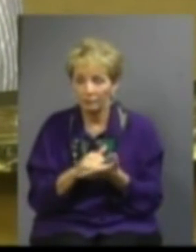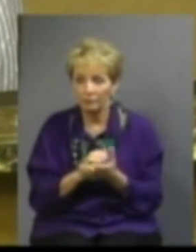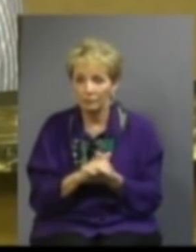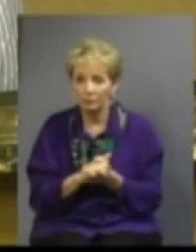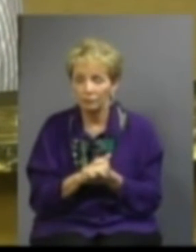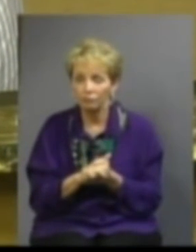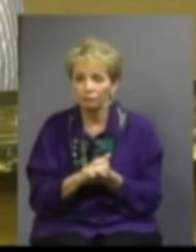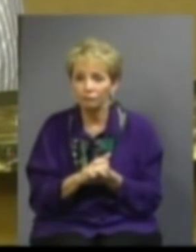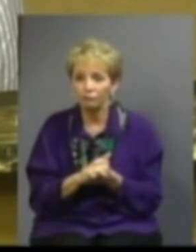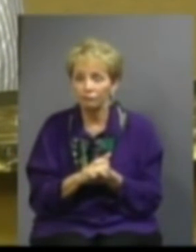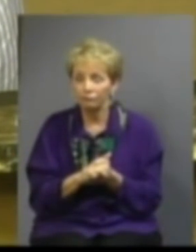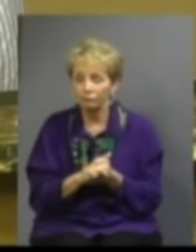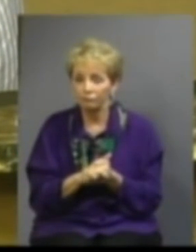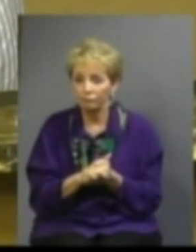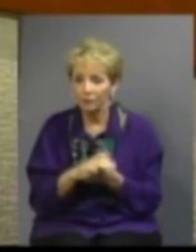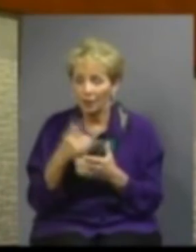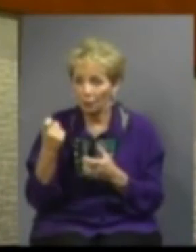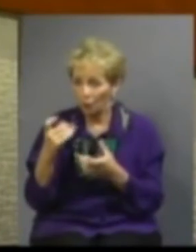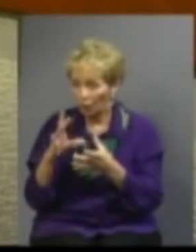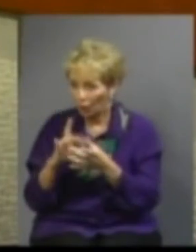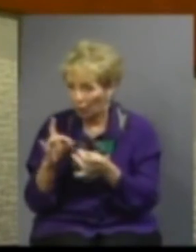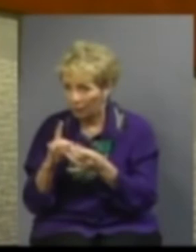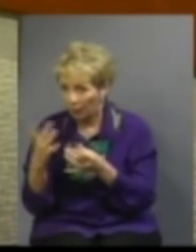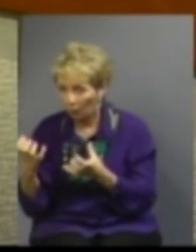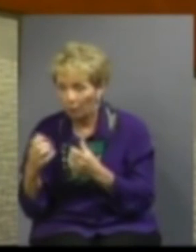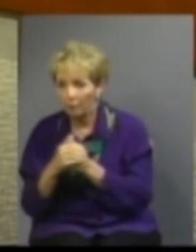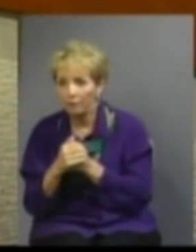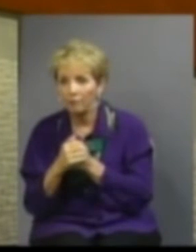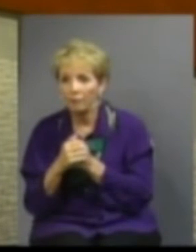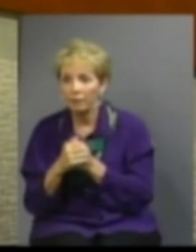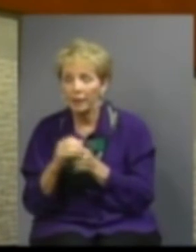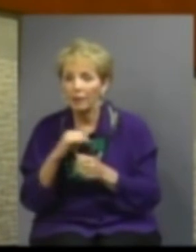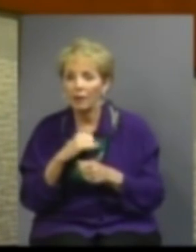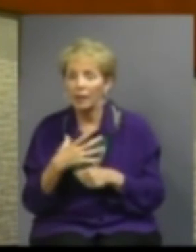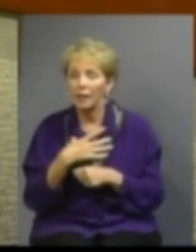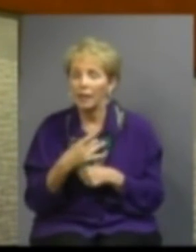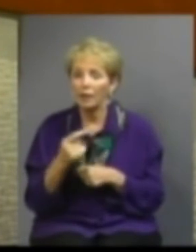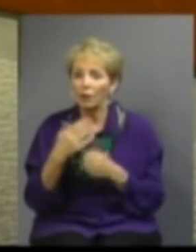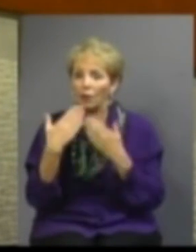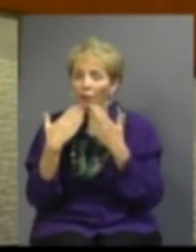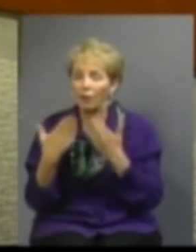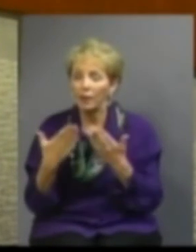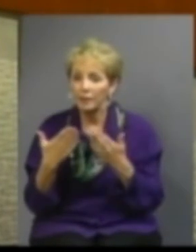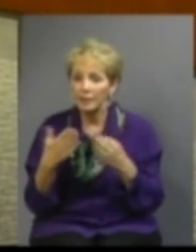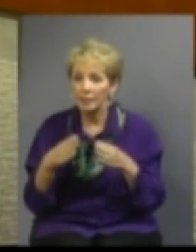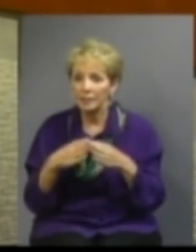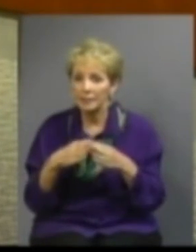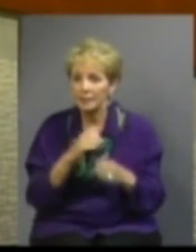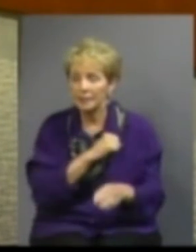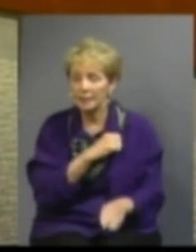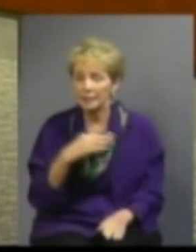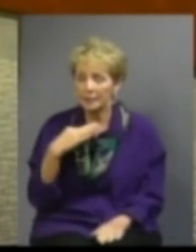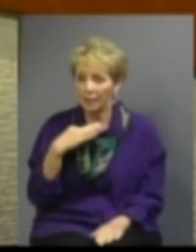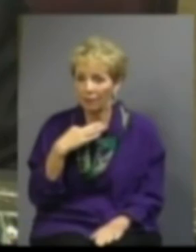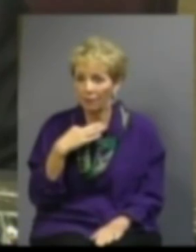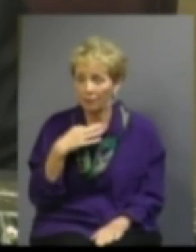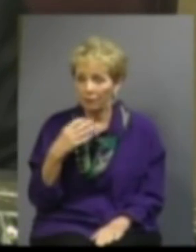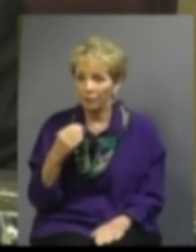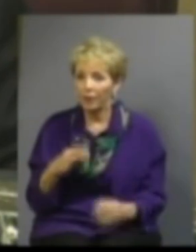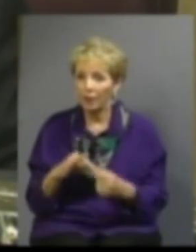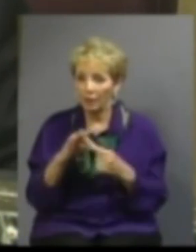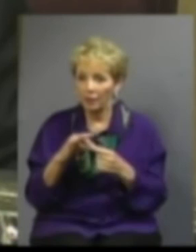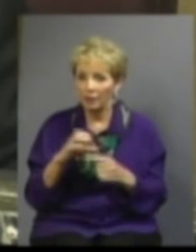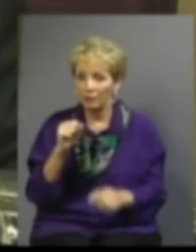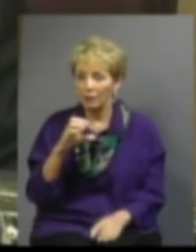Very good. Any other? Yeah, I want to make one comment. I'd like to thank the city staff, in particular